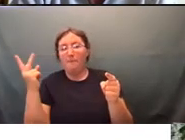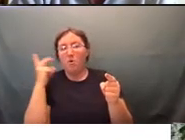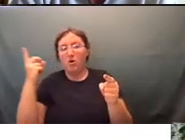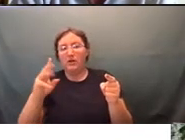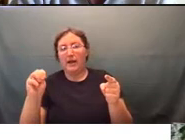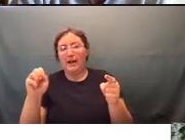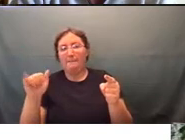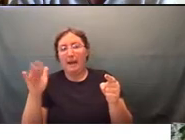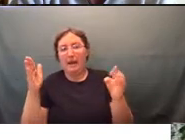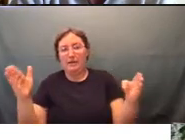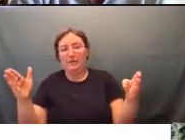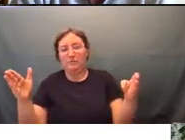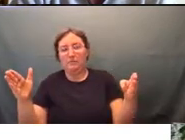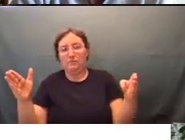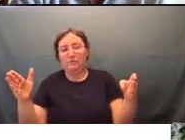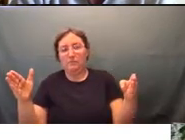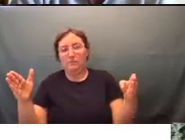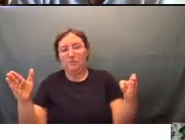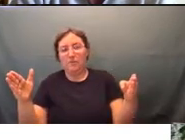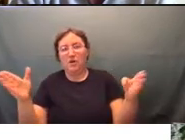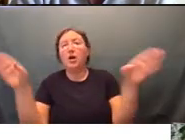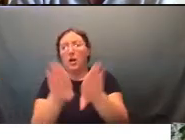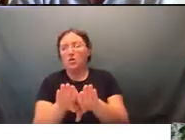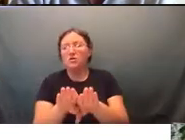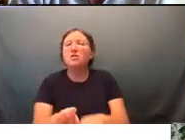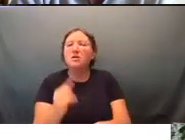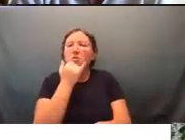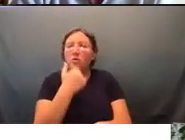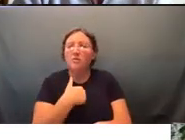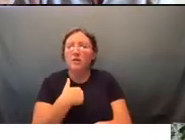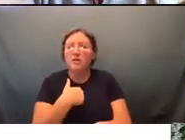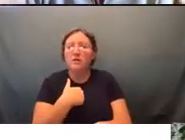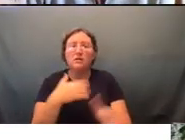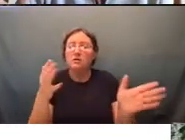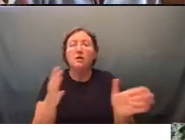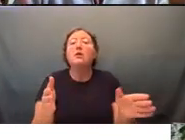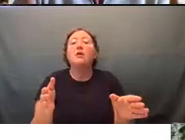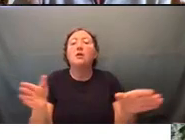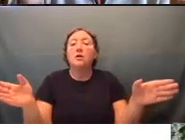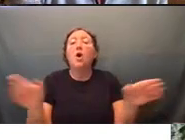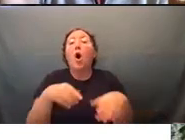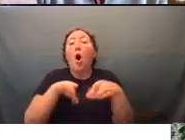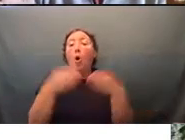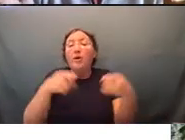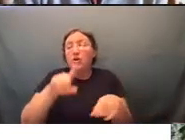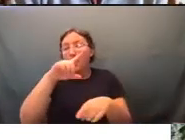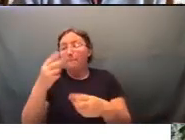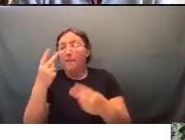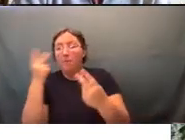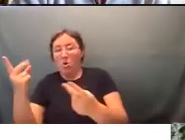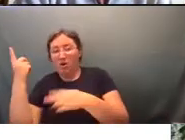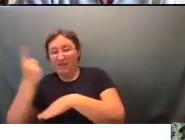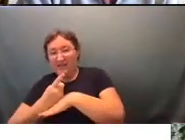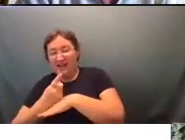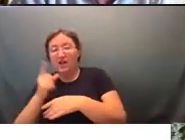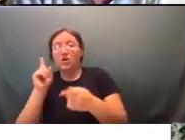May. That's when it's closed. I don't know why I wrote it that way. It's open in the summer, Memorial Day to